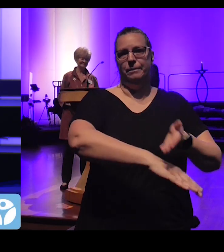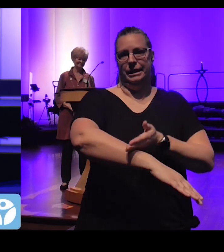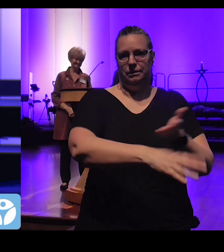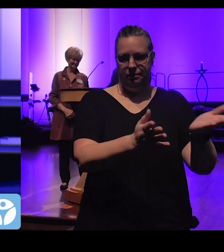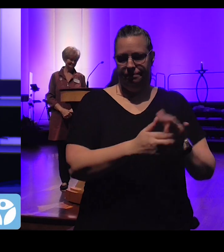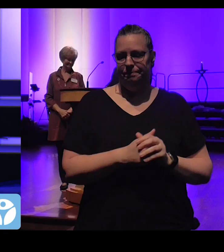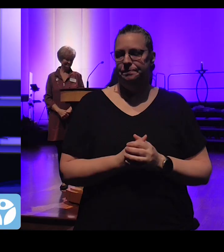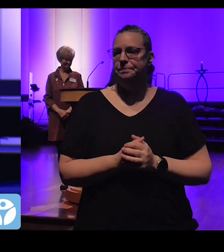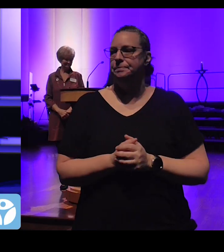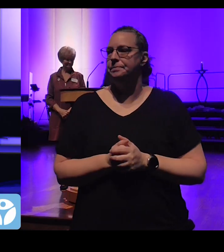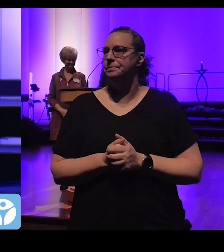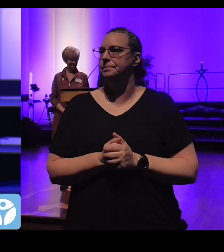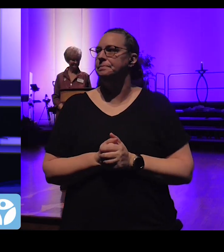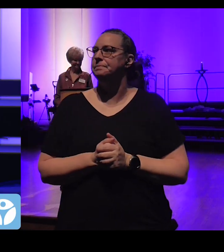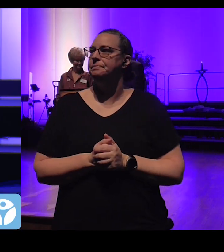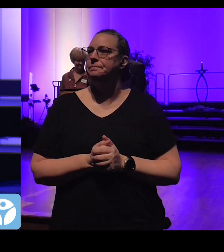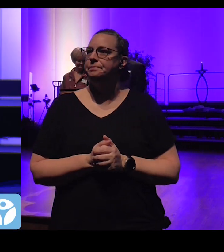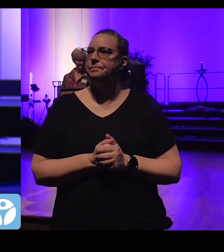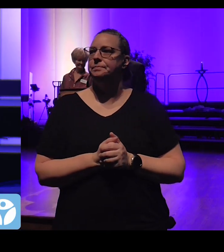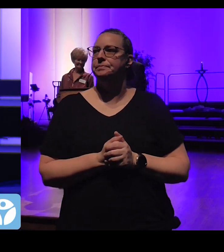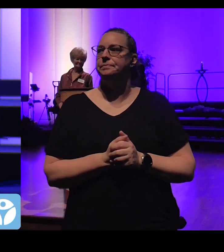Jody.